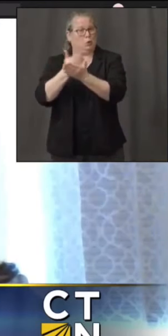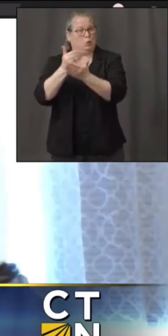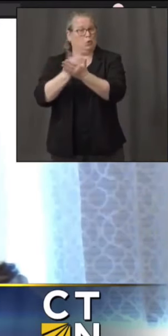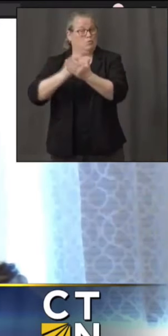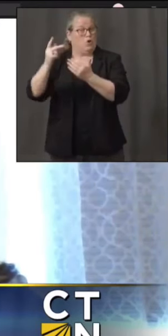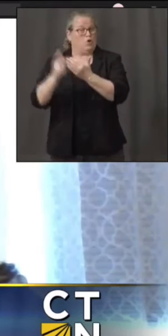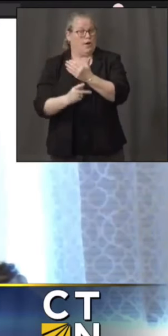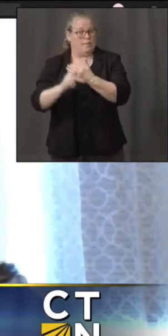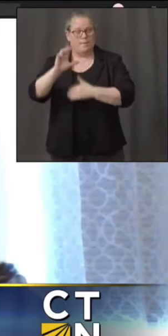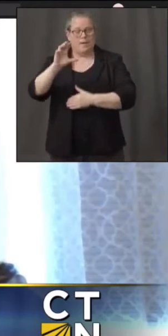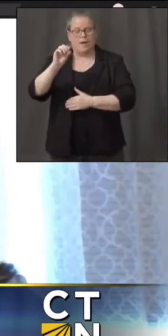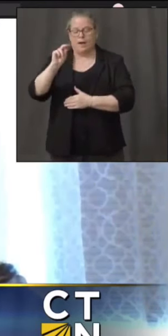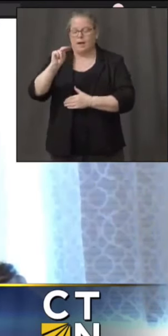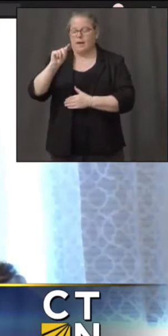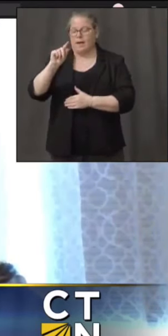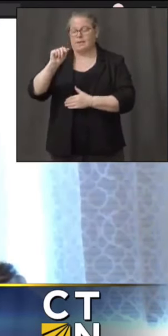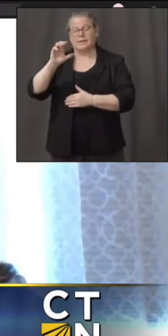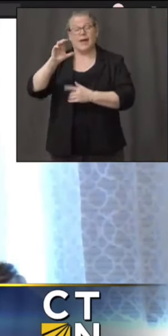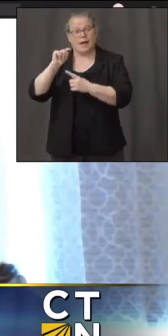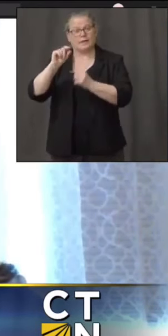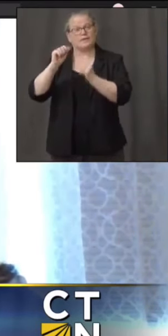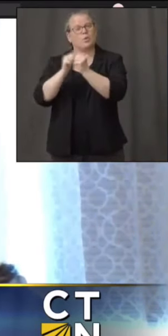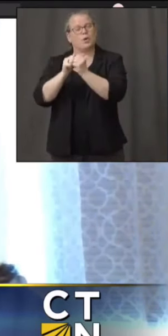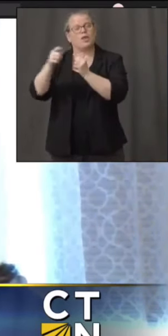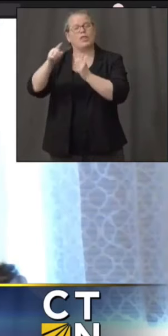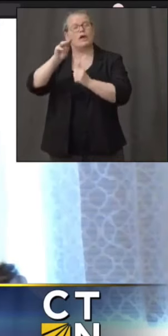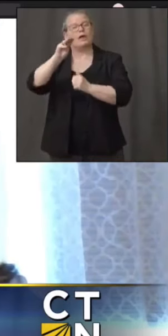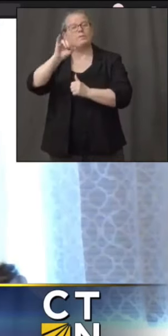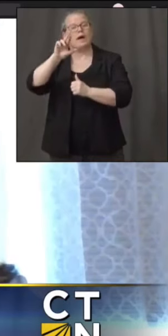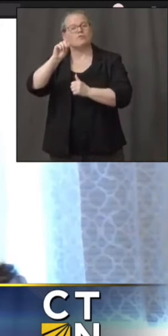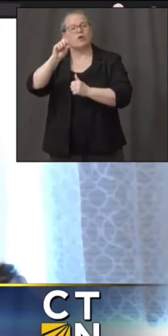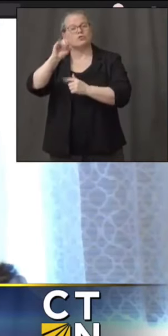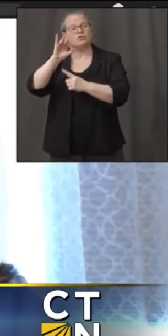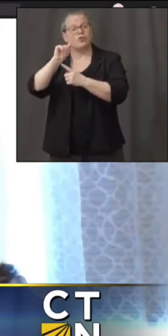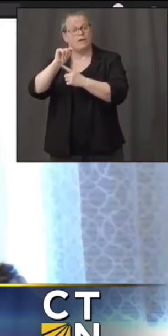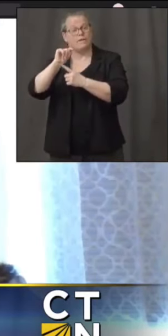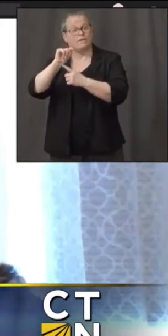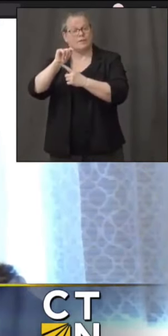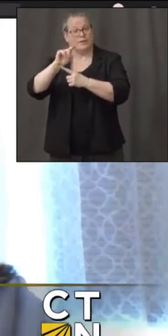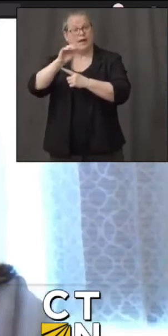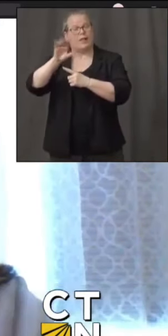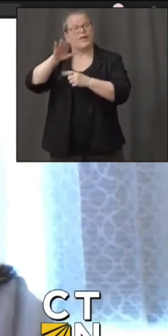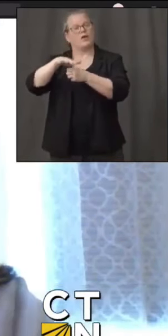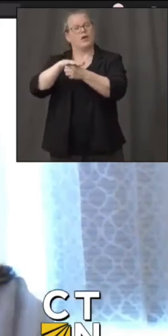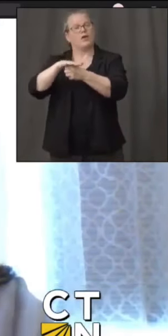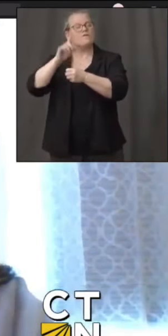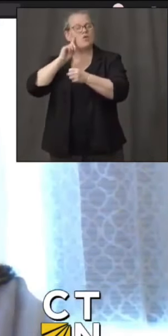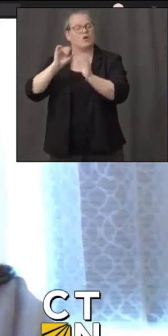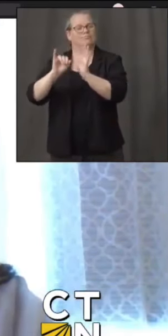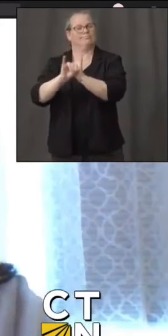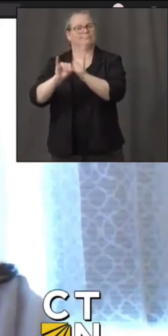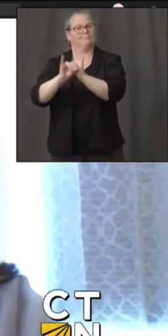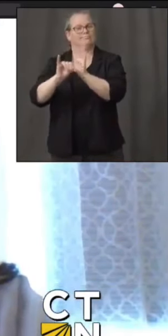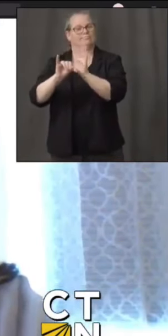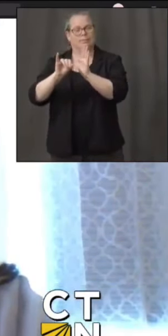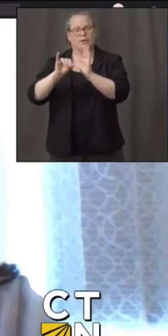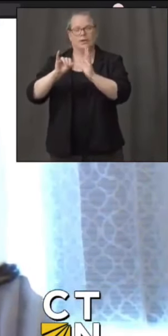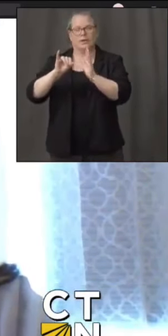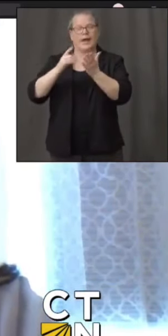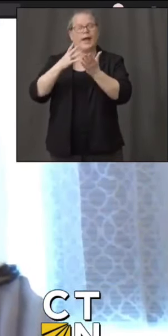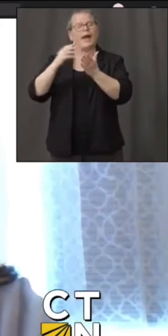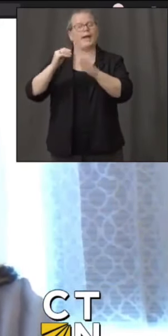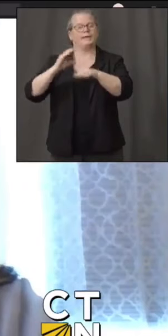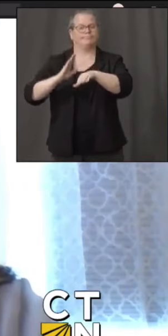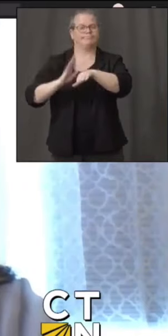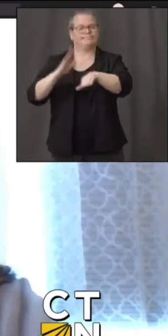in partnership with Microsoft and their ARIAS, or At-Risk Identification Alert System. And so us